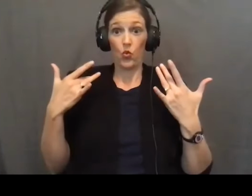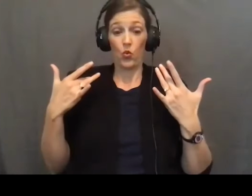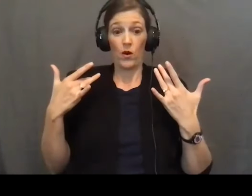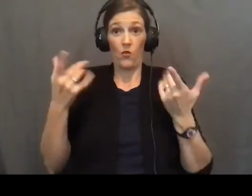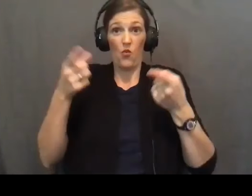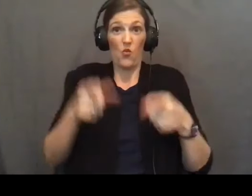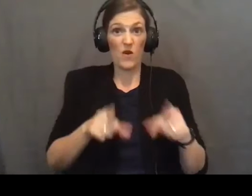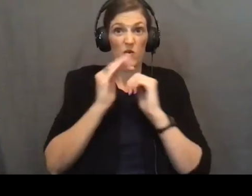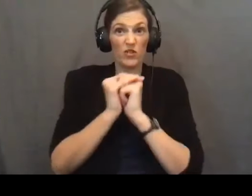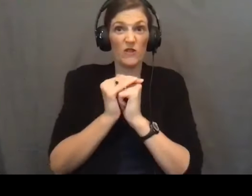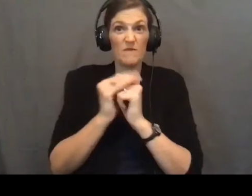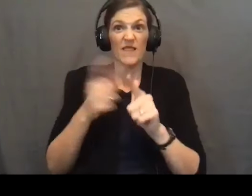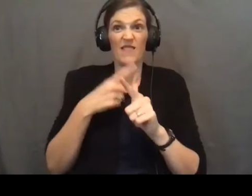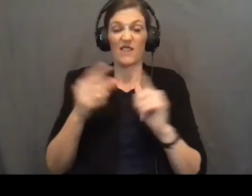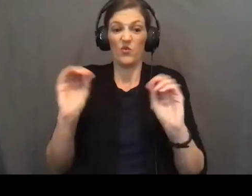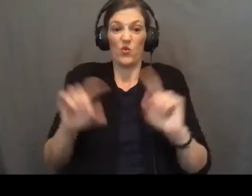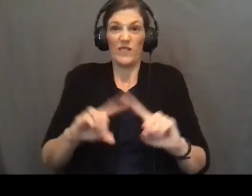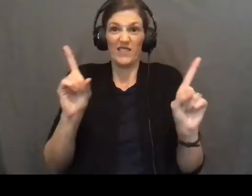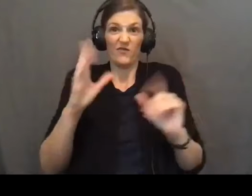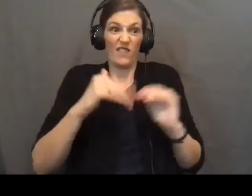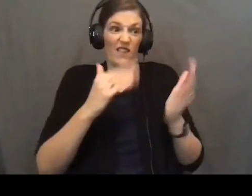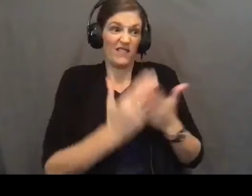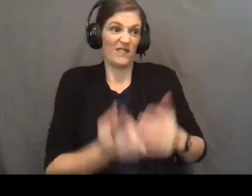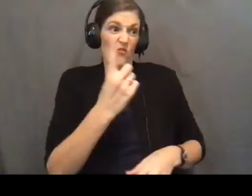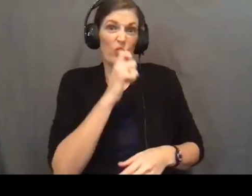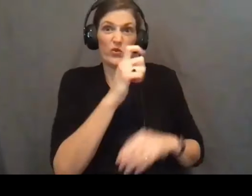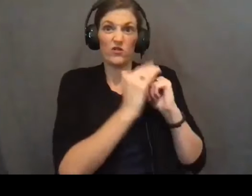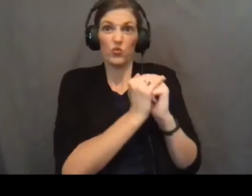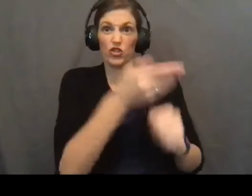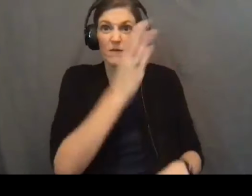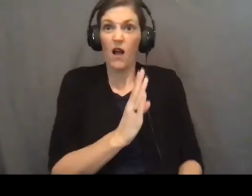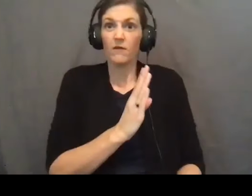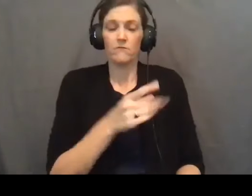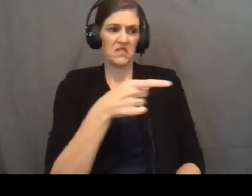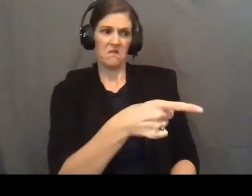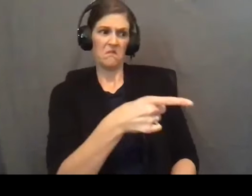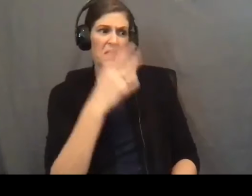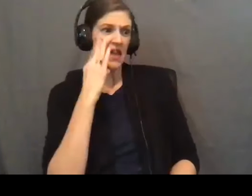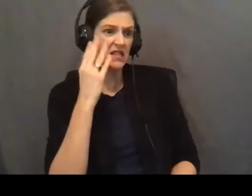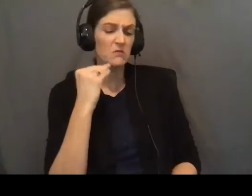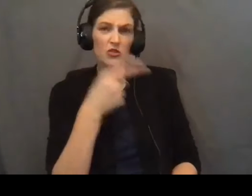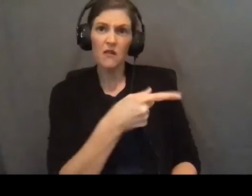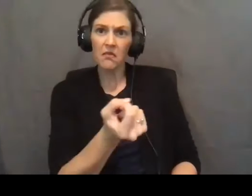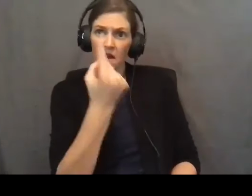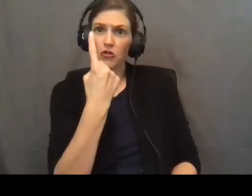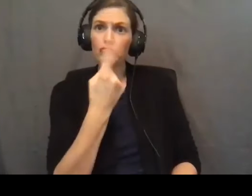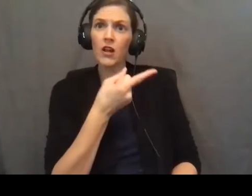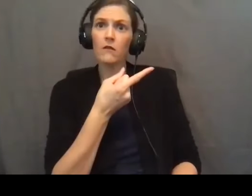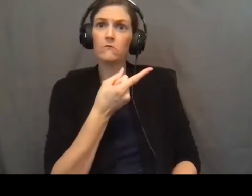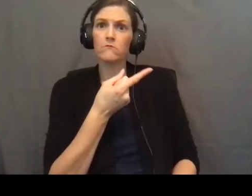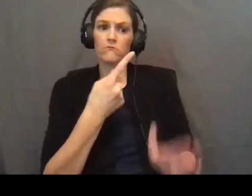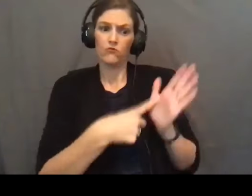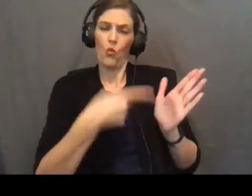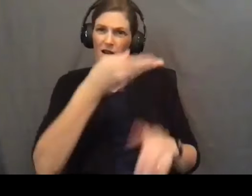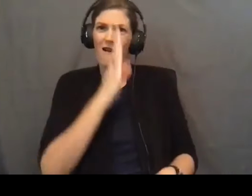then we're really no different than someone who doesn't worship God because they experience and they understand what God has